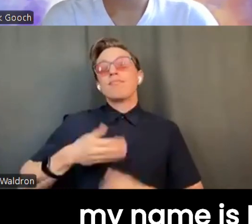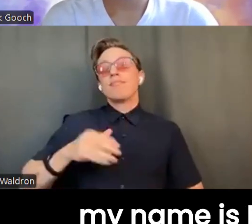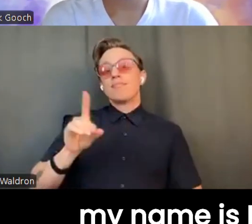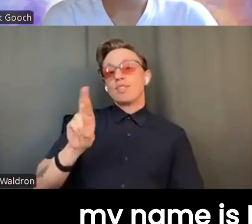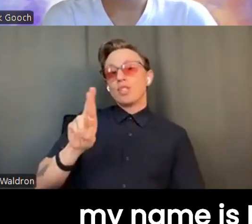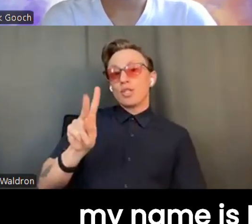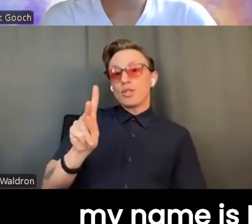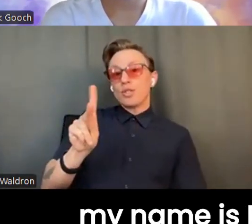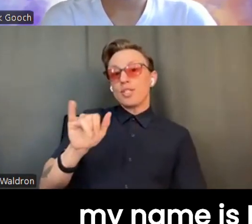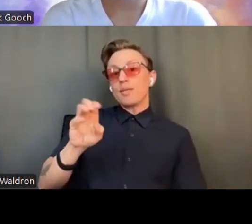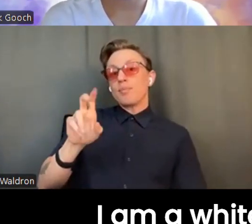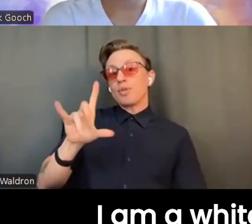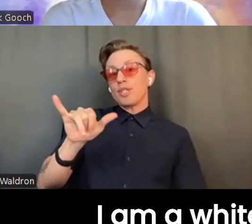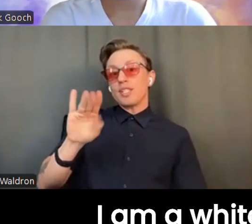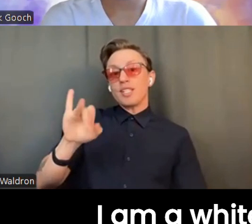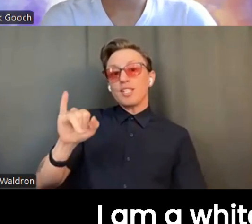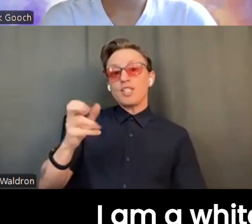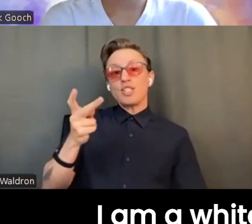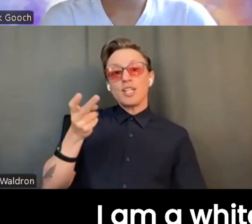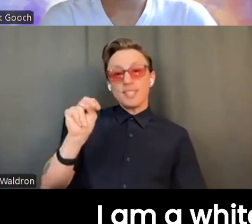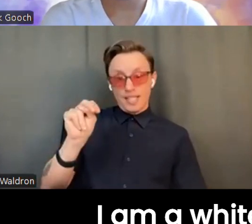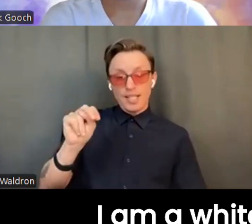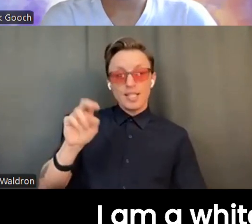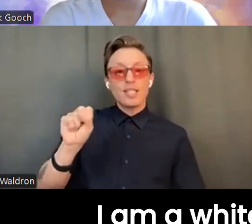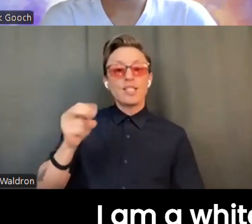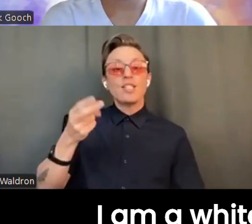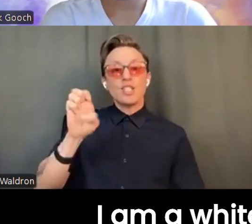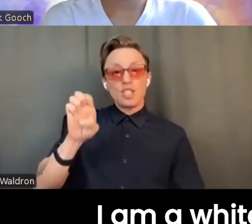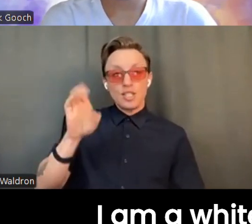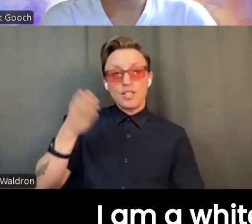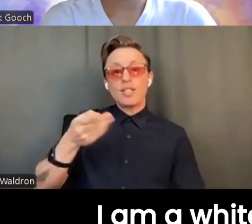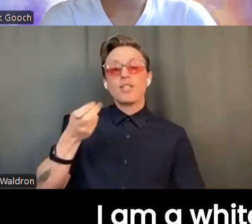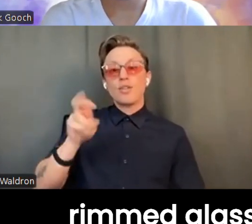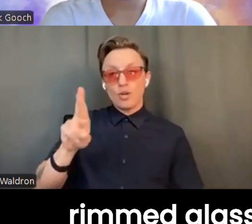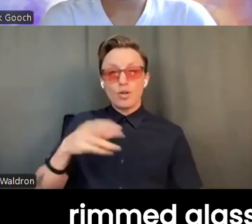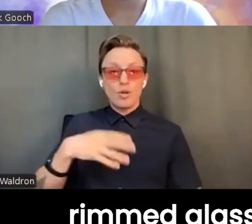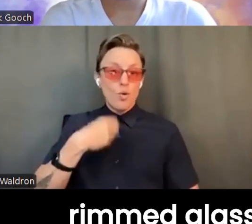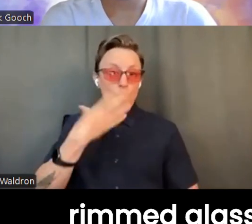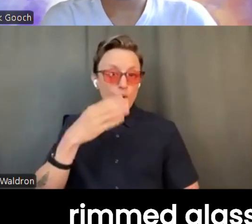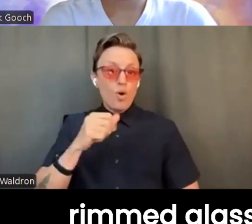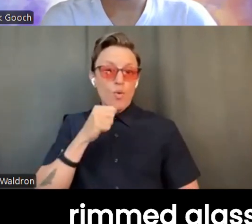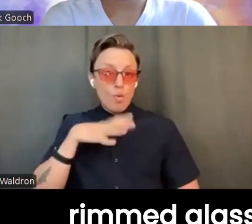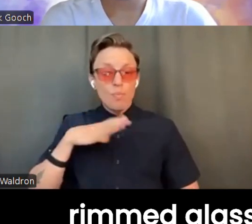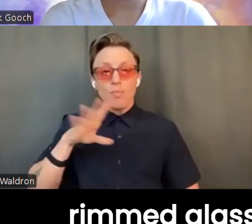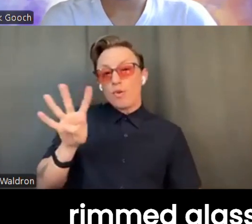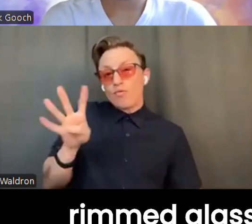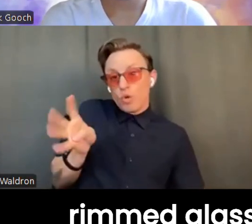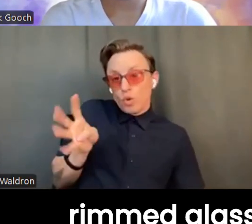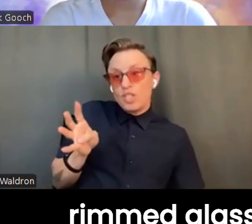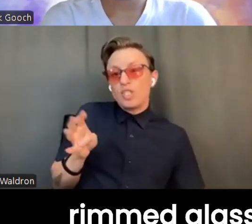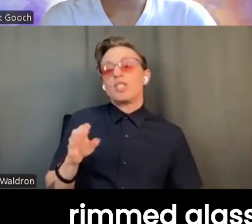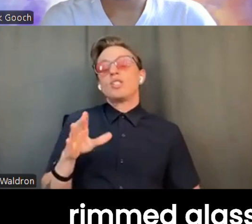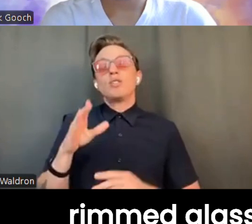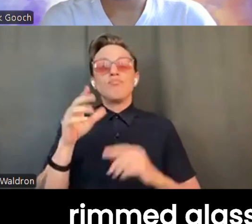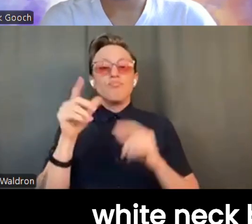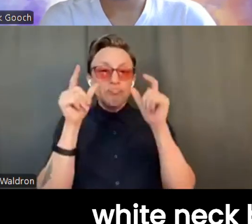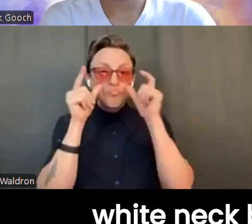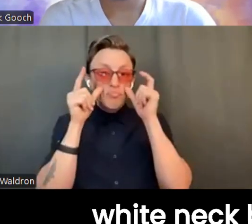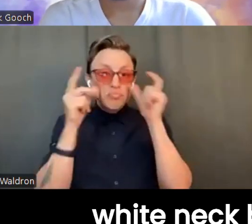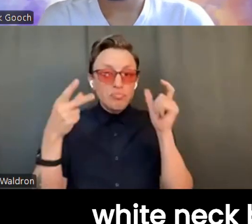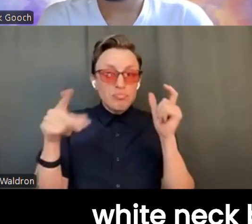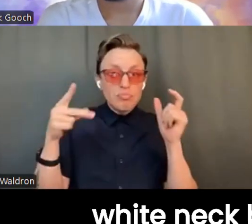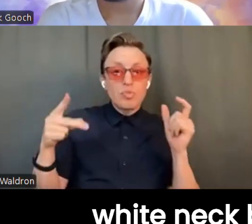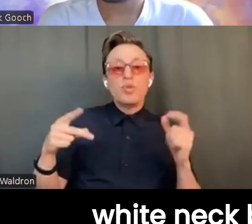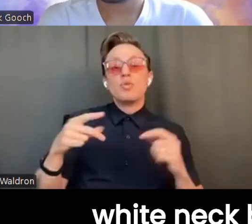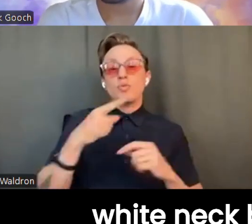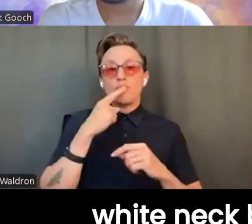Kimberly Jackson, she, her pronouns. I am a white woman in her 40s wearing purple rimmed glasses, a maroon shirt, and a blue and white